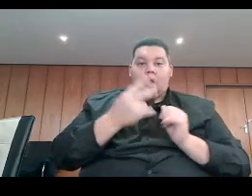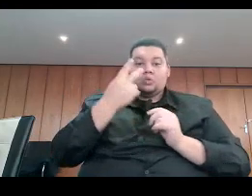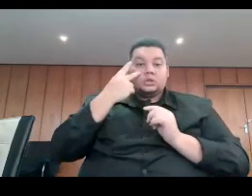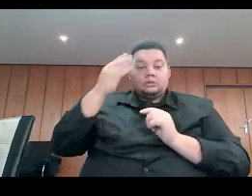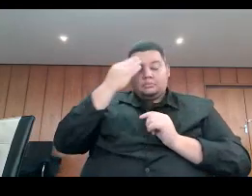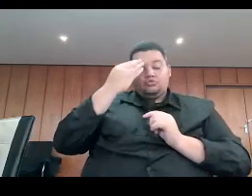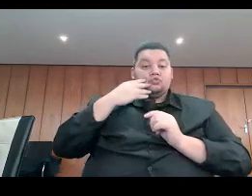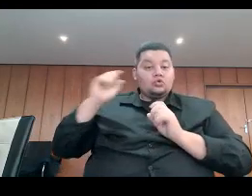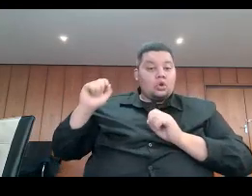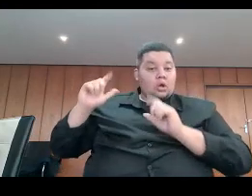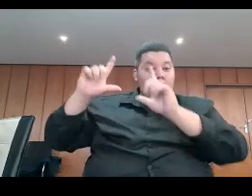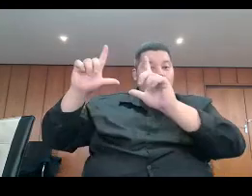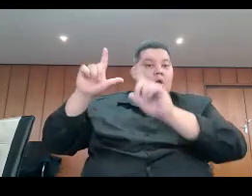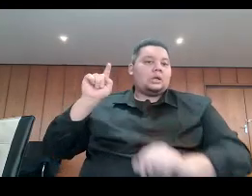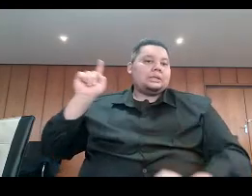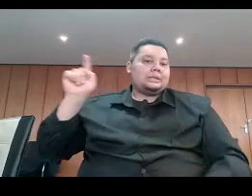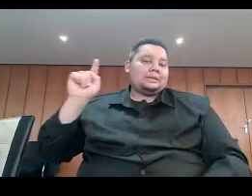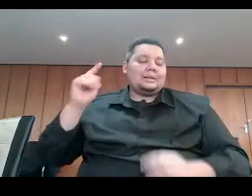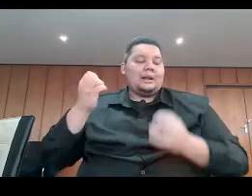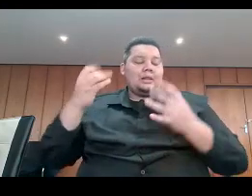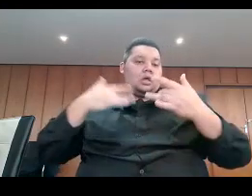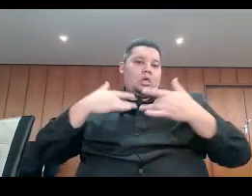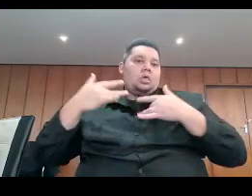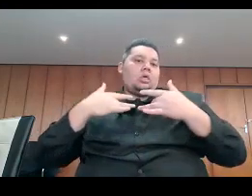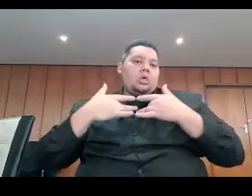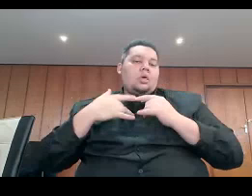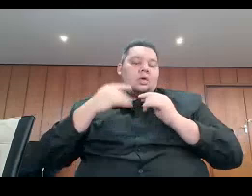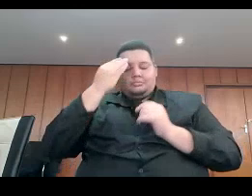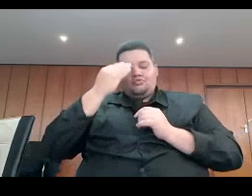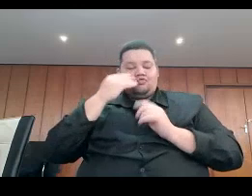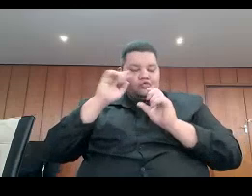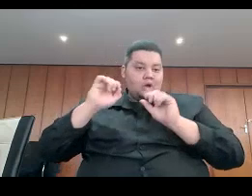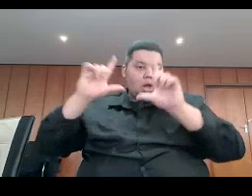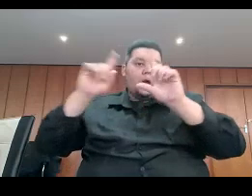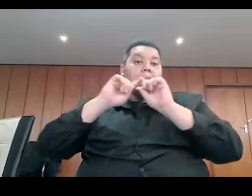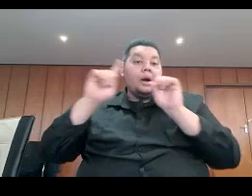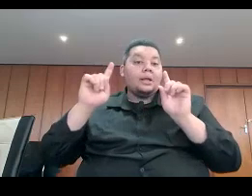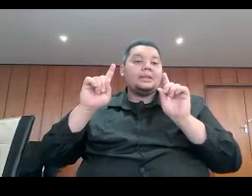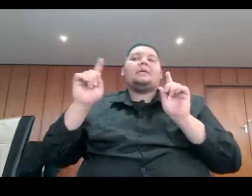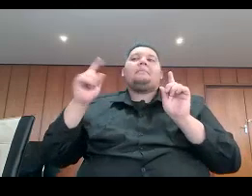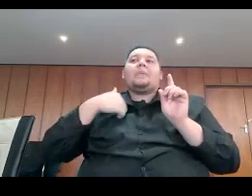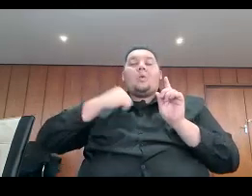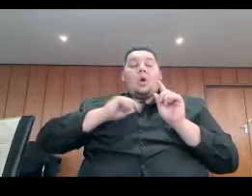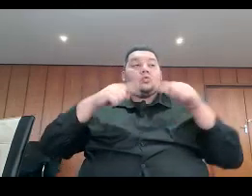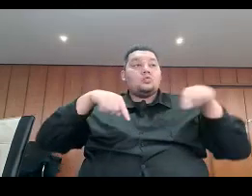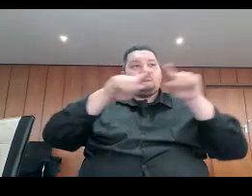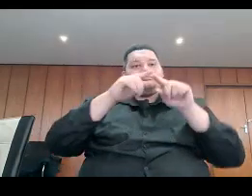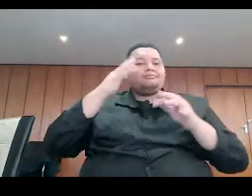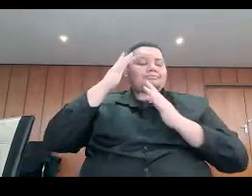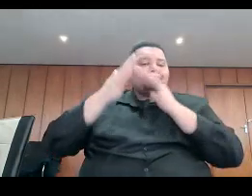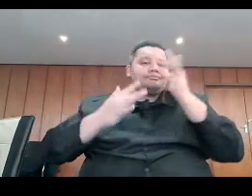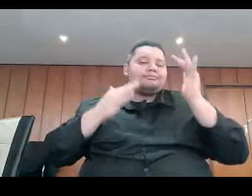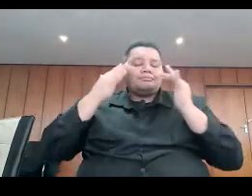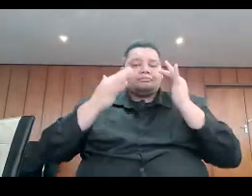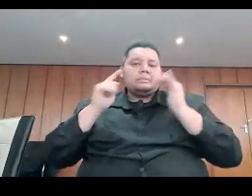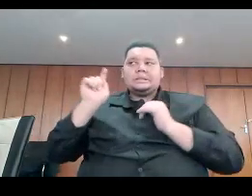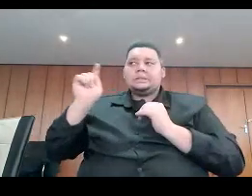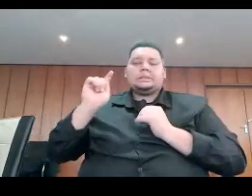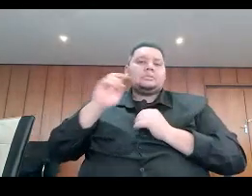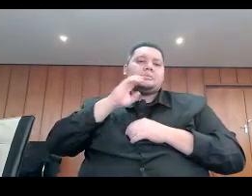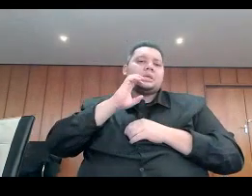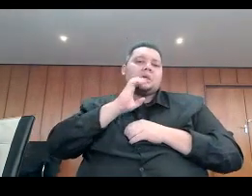picture is a disturbing picture. But I just want to think about, what it